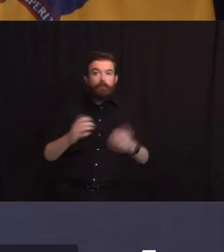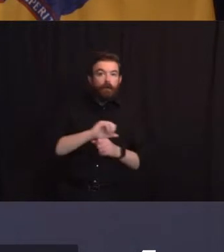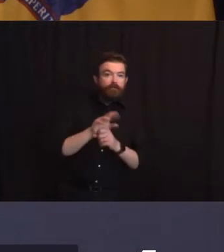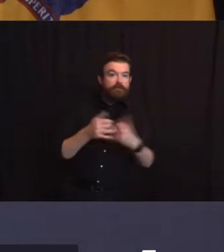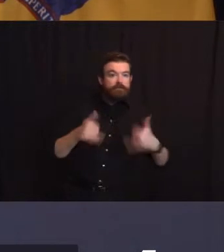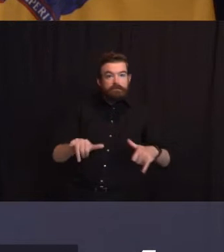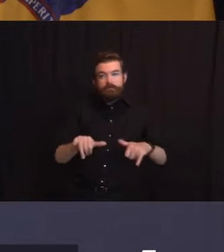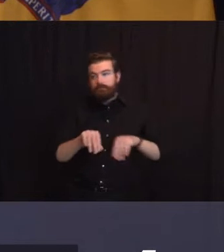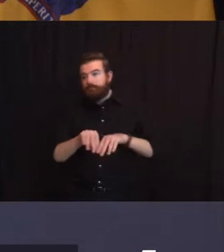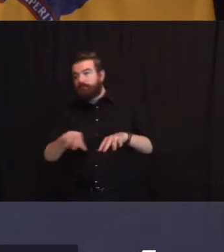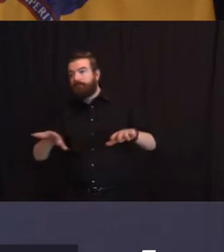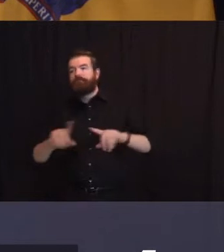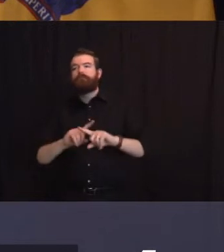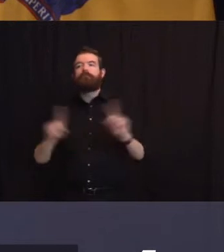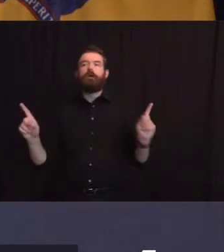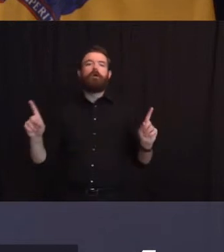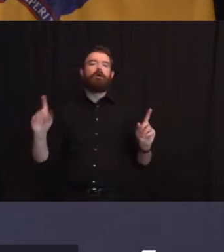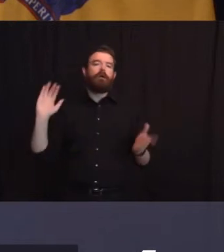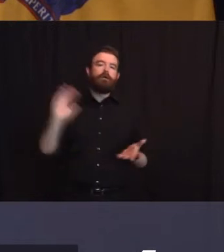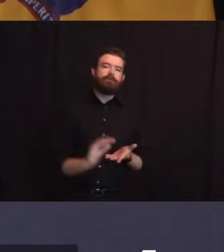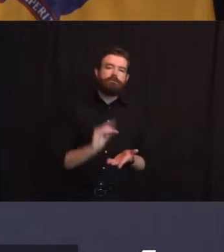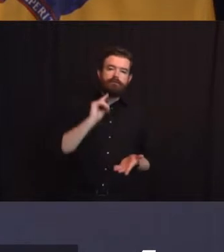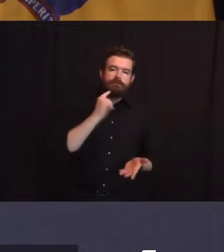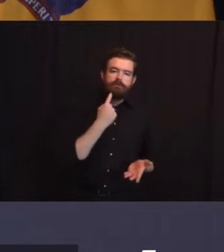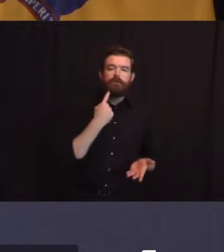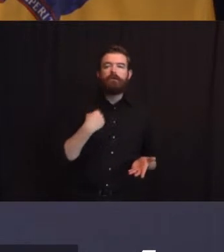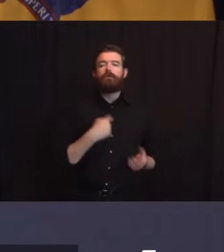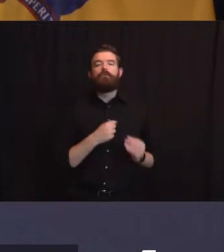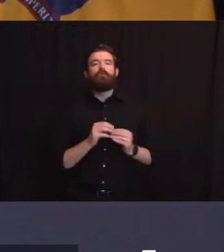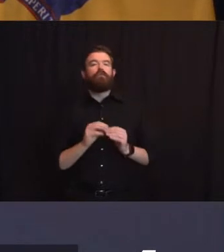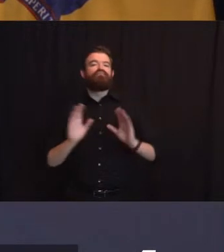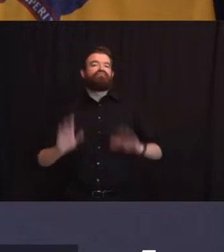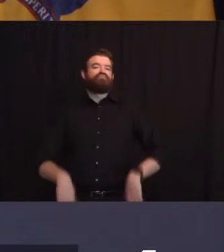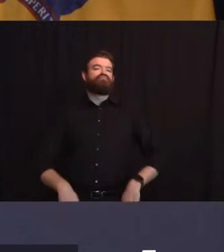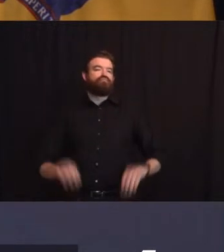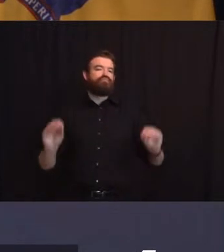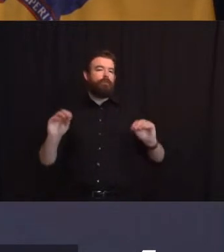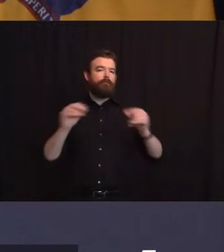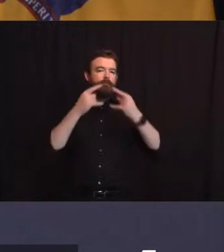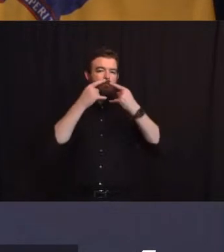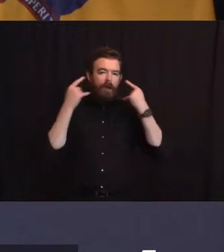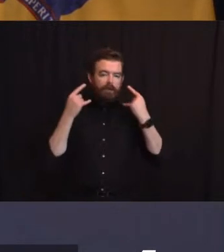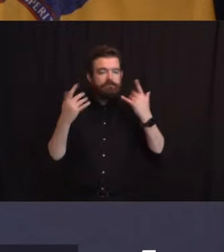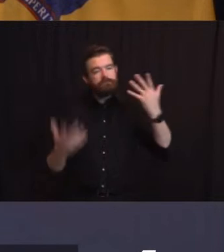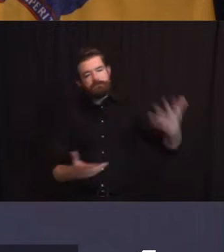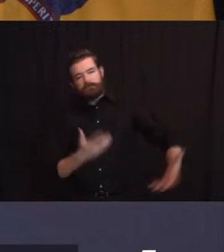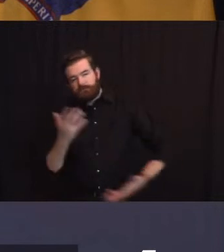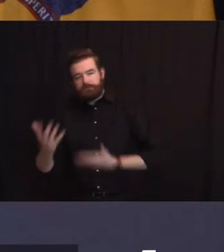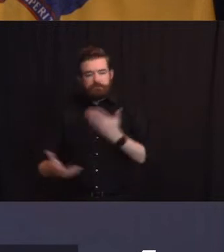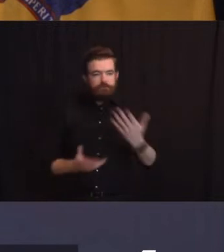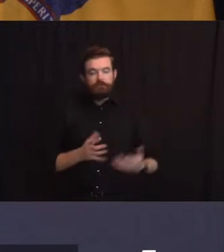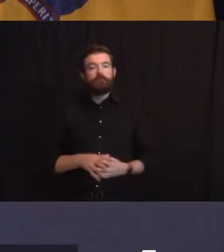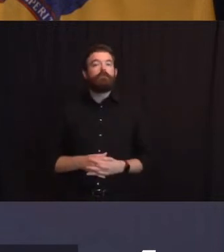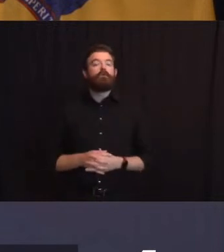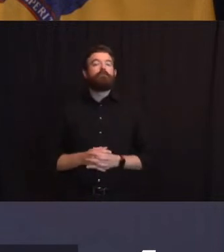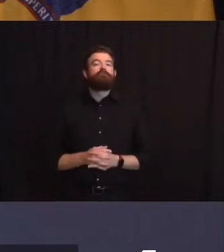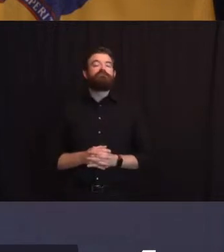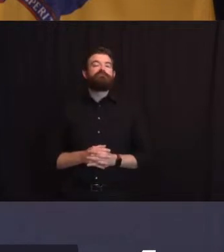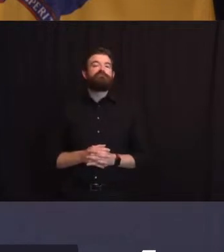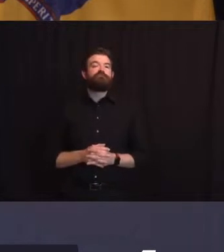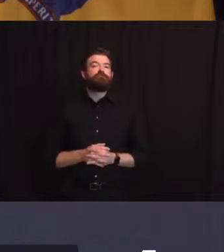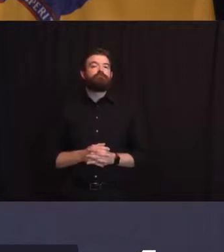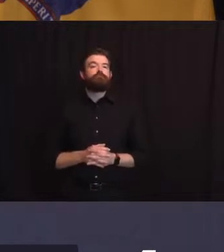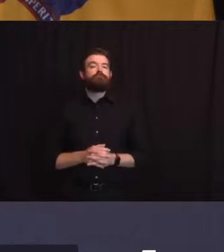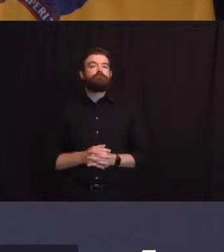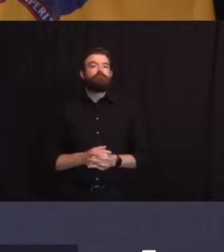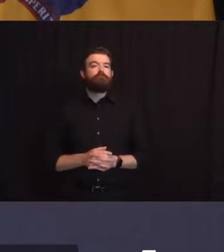conversations at a very specific level, and Paramount will correct me if he sees this differently, at a very specific level have been very good.